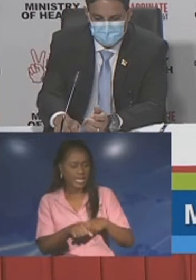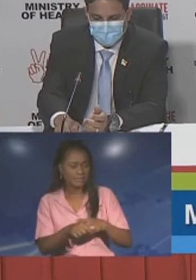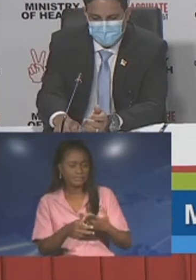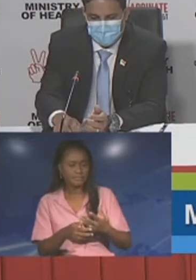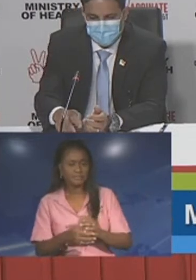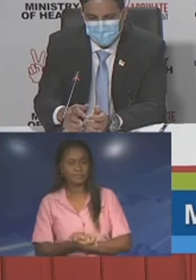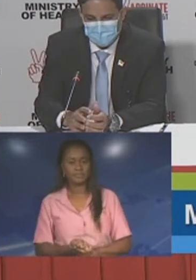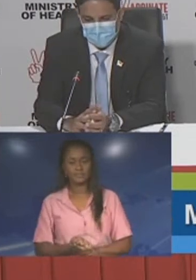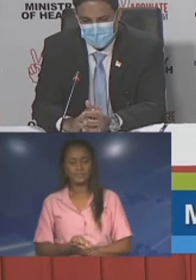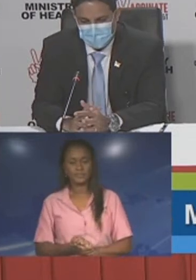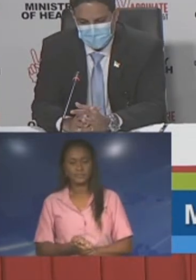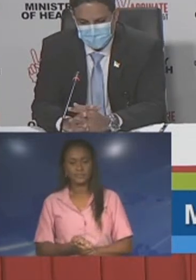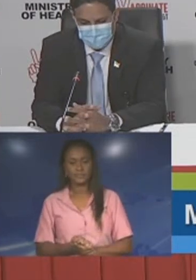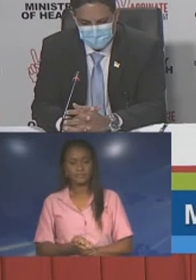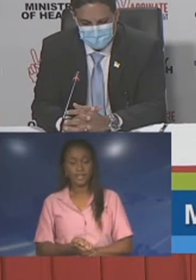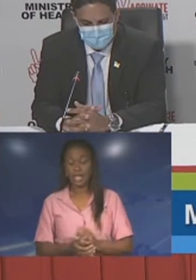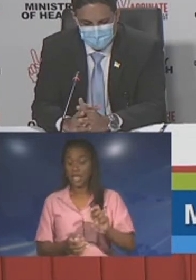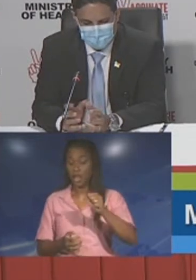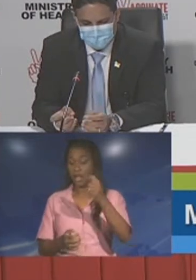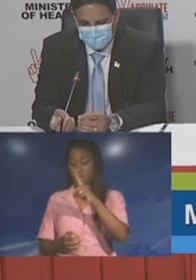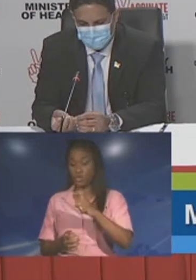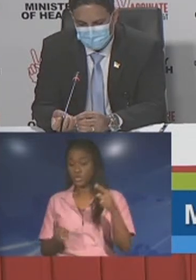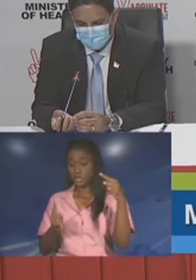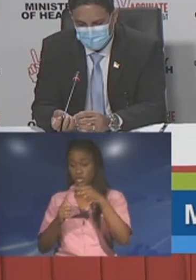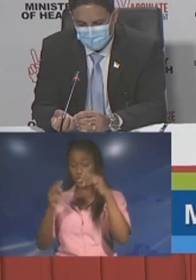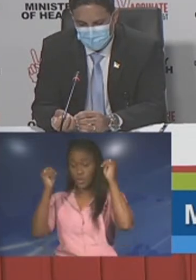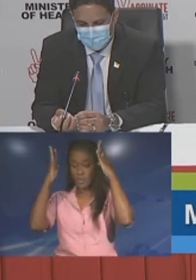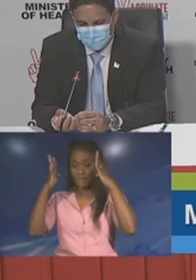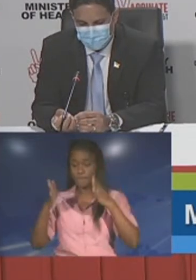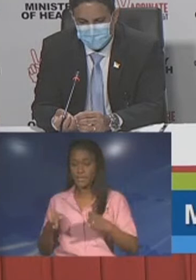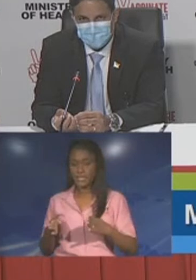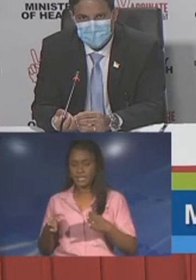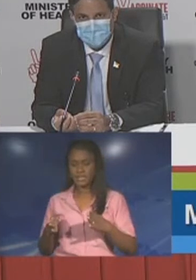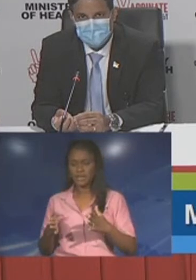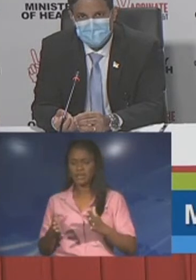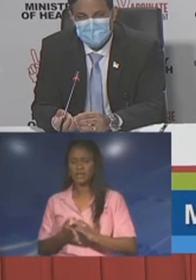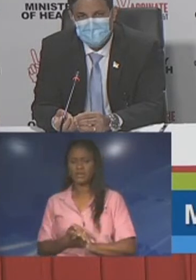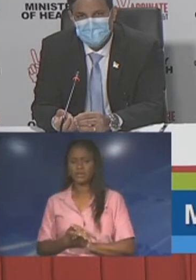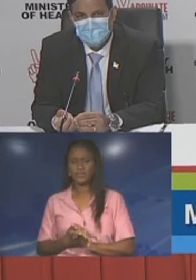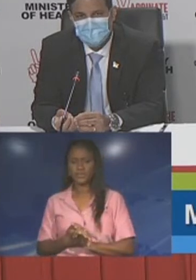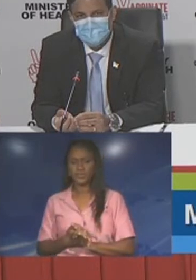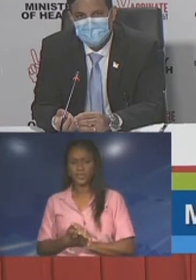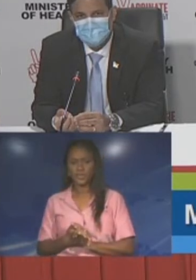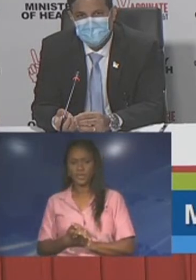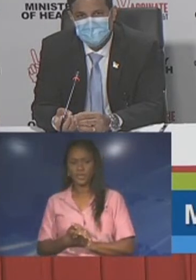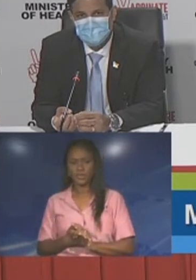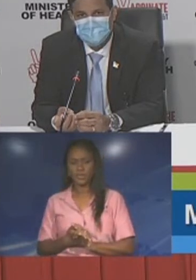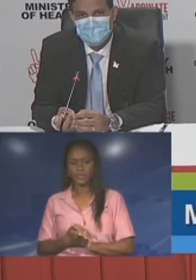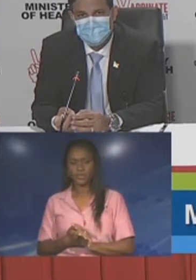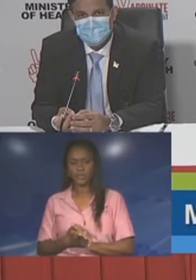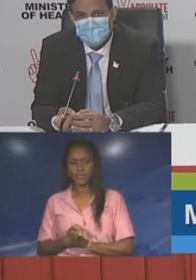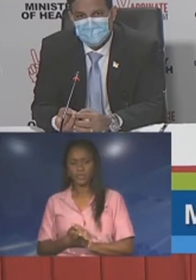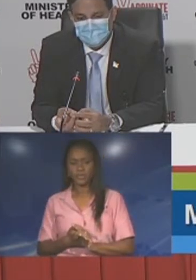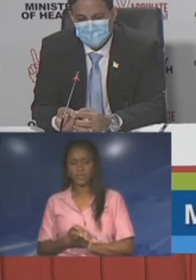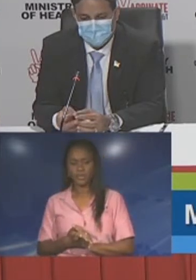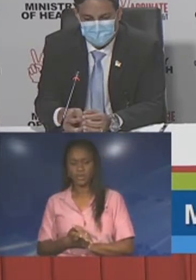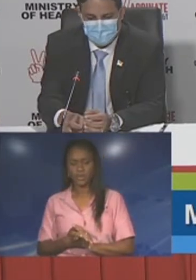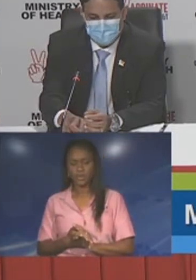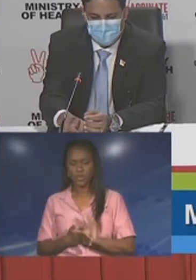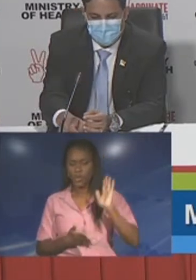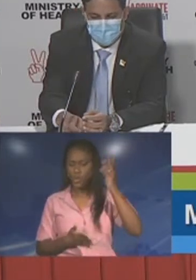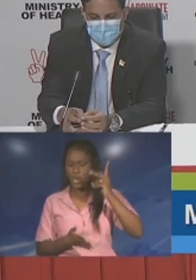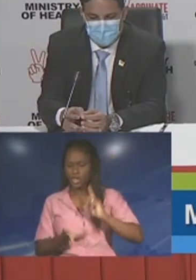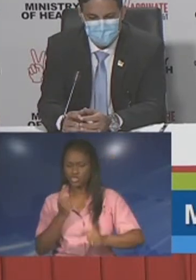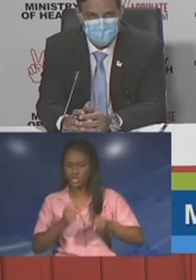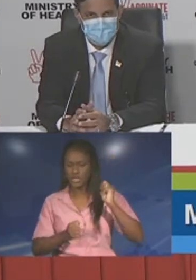And to Minister Diasing, how likely are we to see Trinidad and Tobago reaching